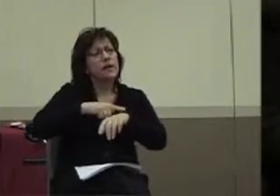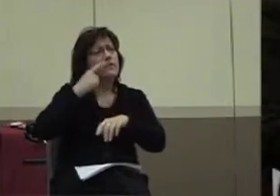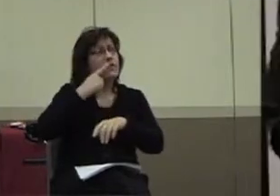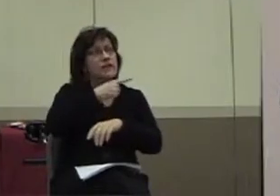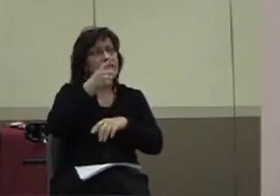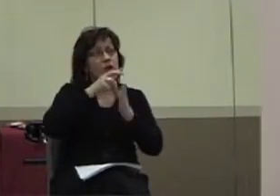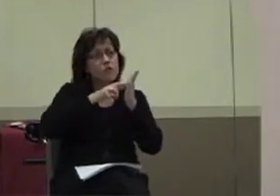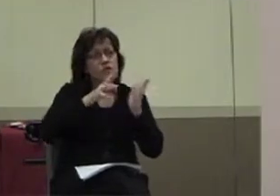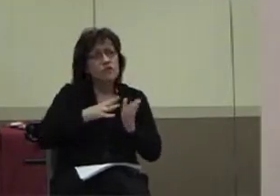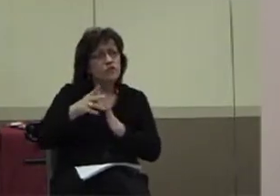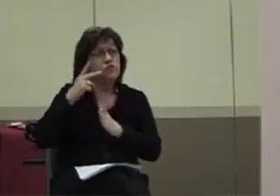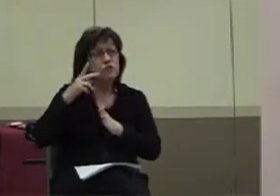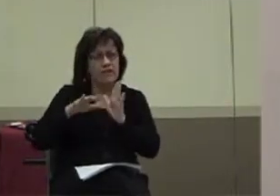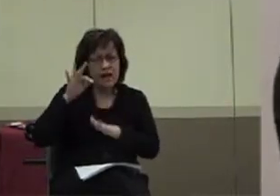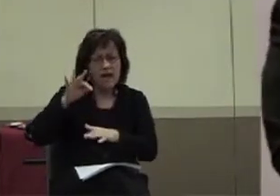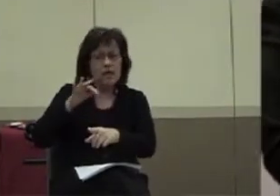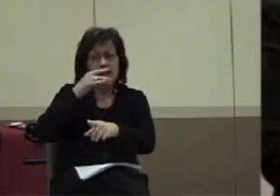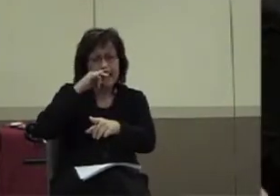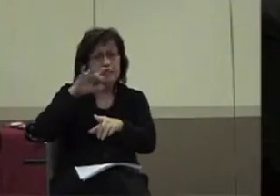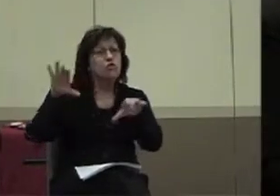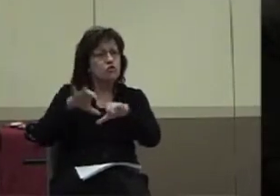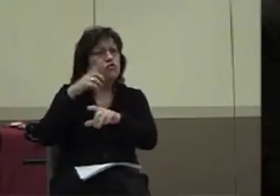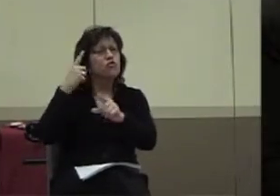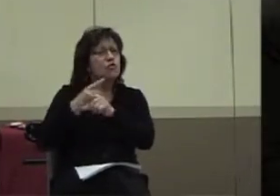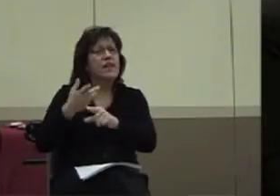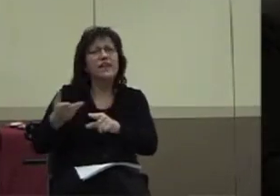kids actually did the right thing?